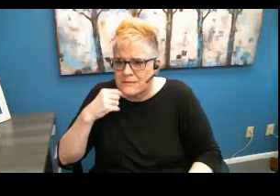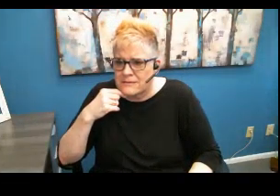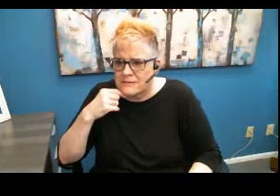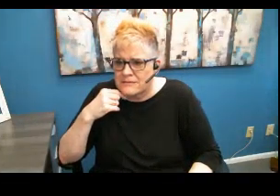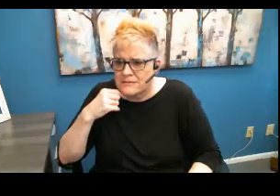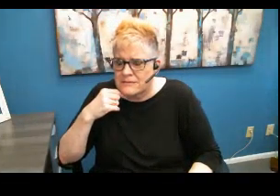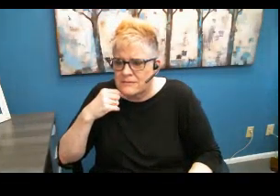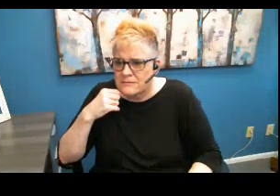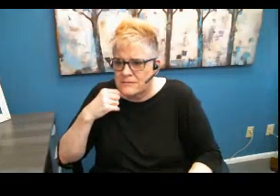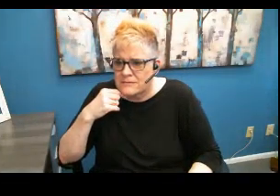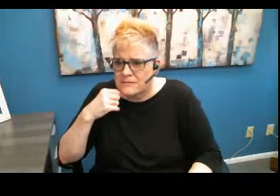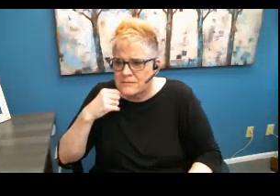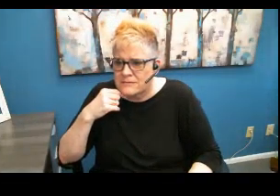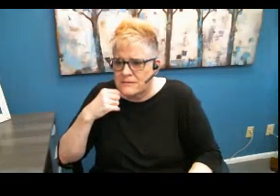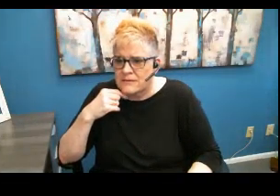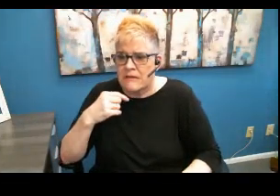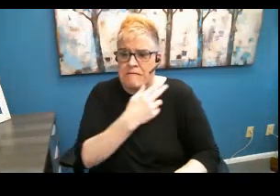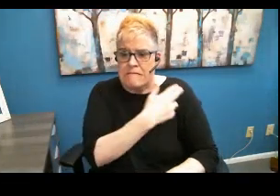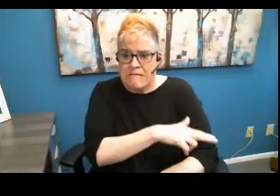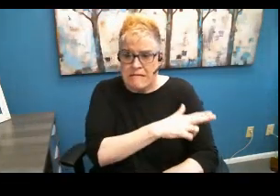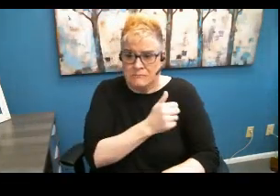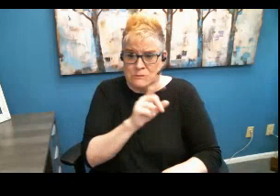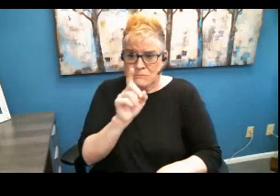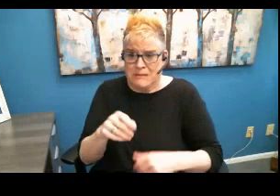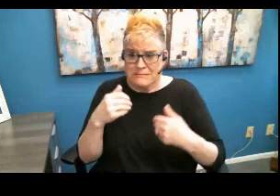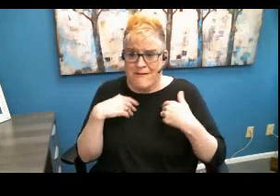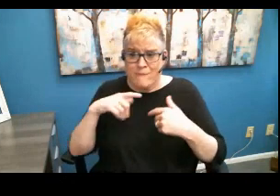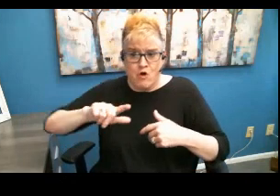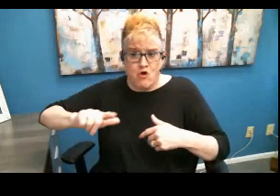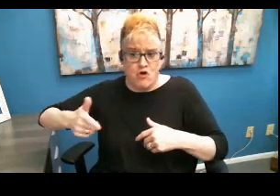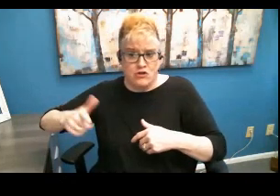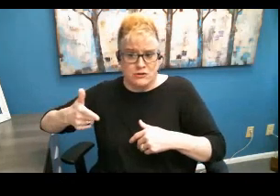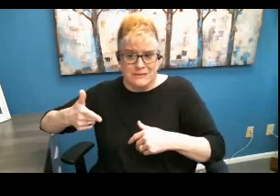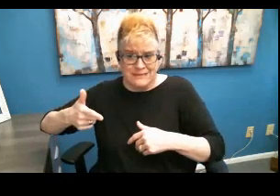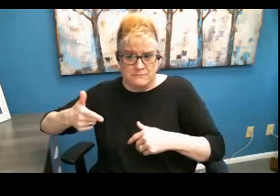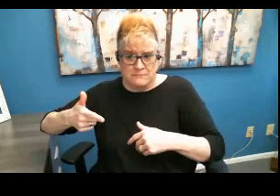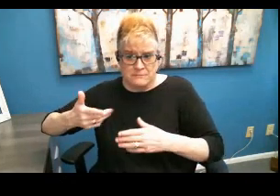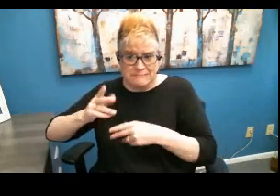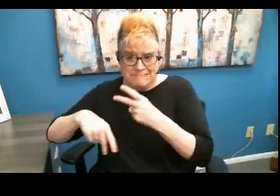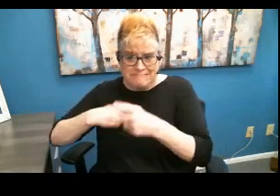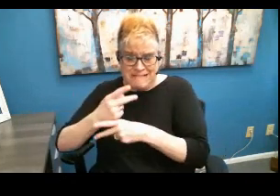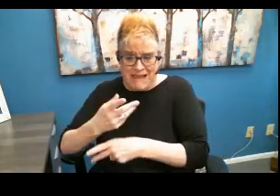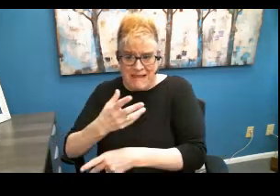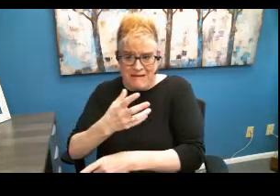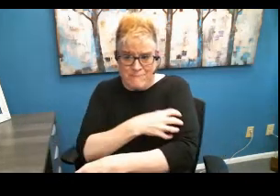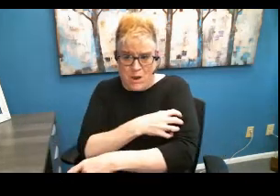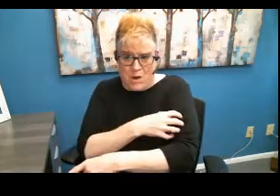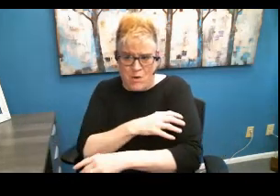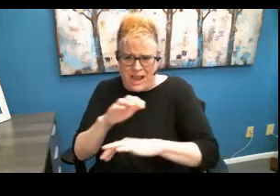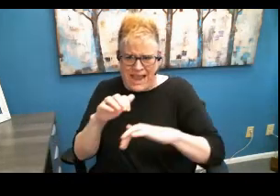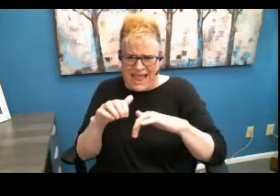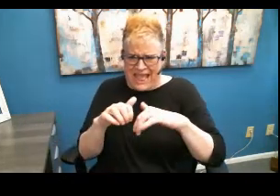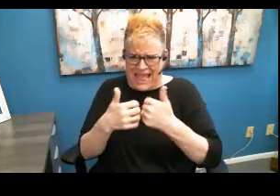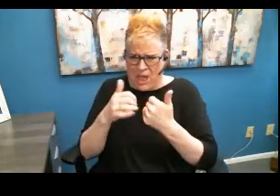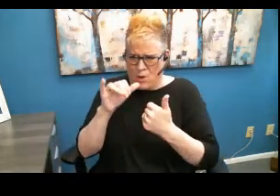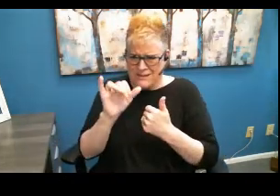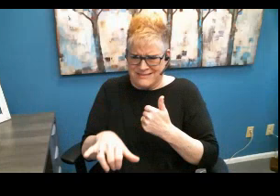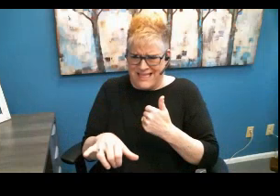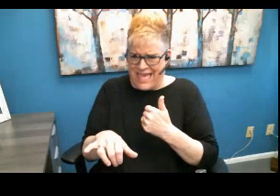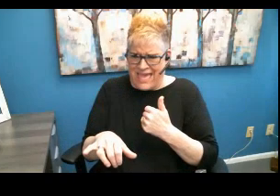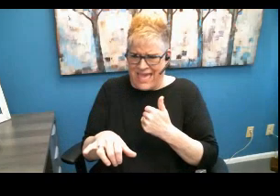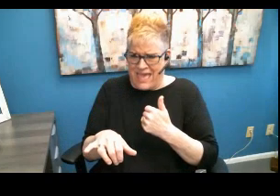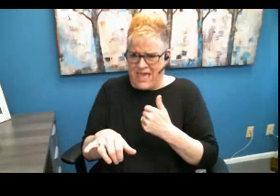Understand that facilities such as hospitals must have an alternate source of power besides natural gas. How does that factor in the local, if the